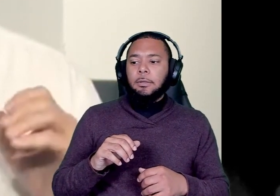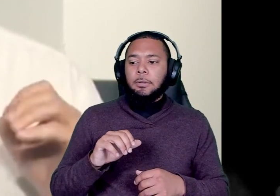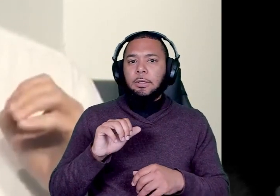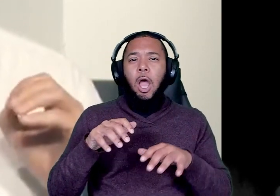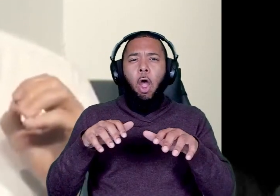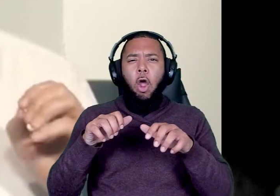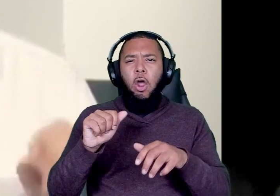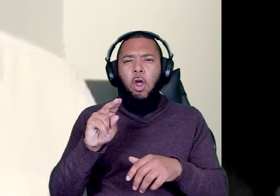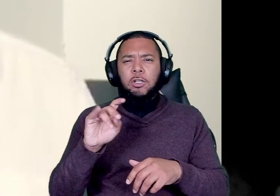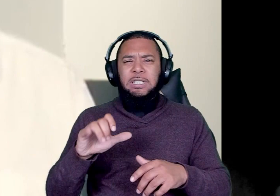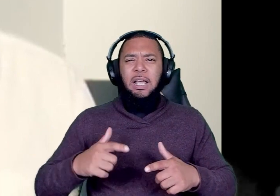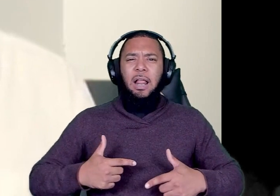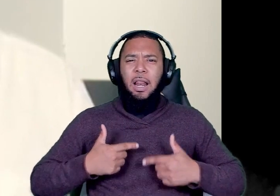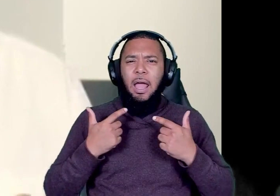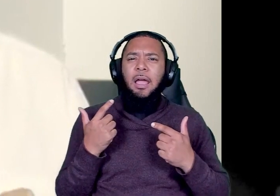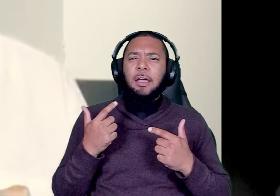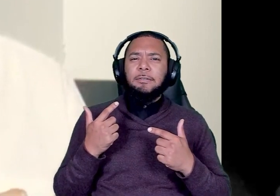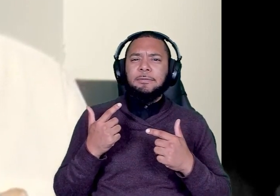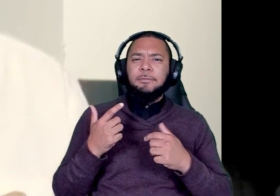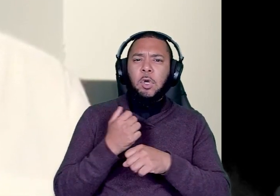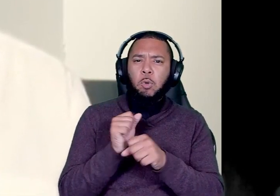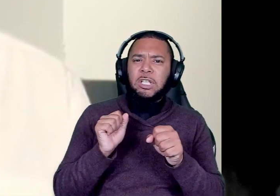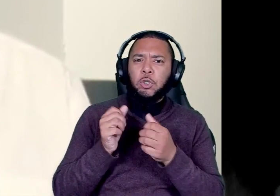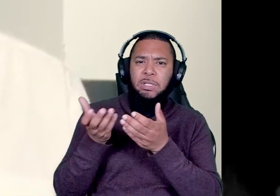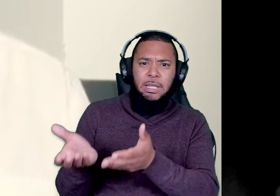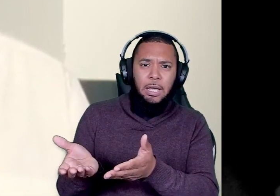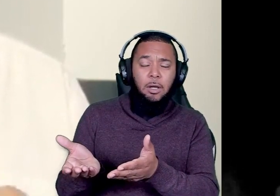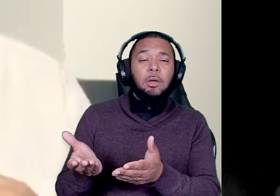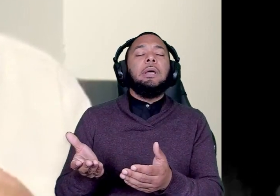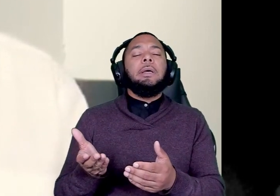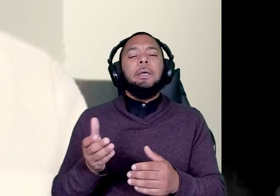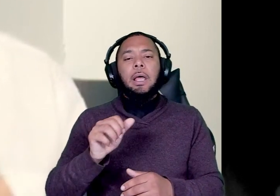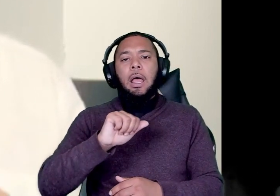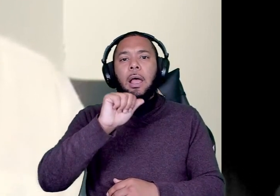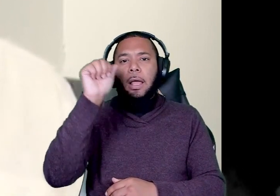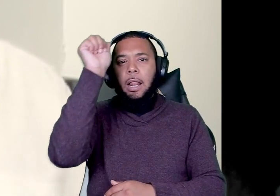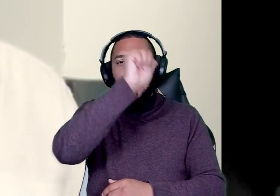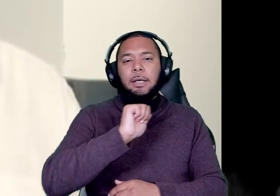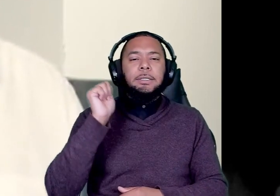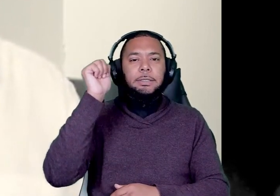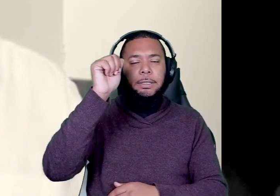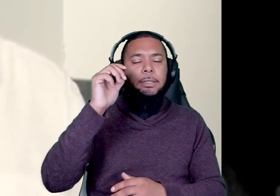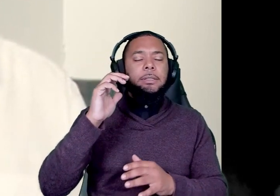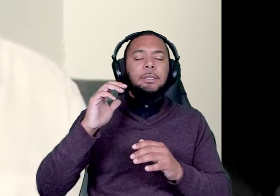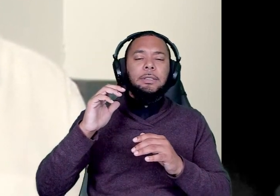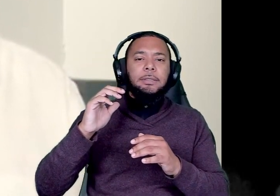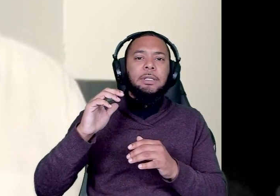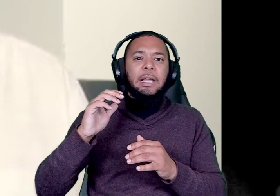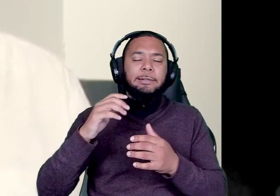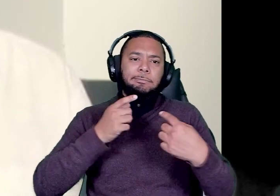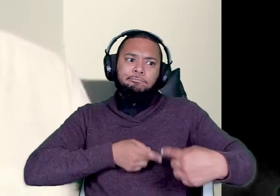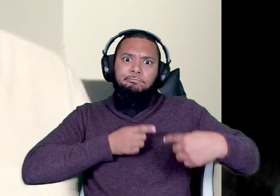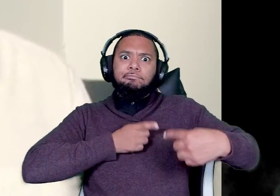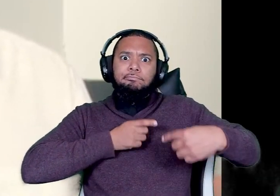been at the heart of a long series of controversy about whether or not to allow oil companies to come in and